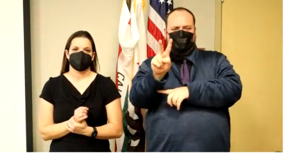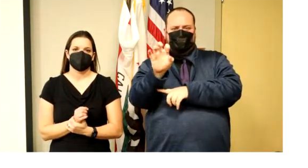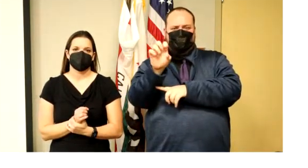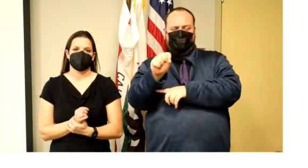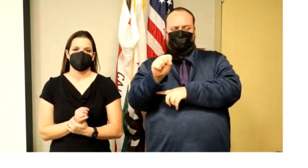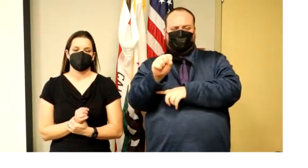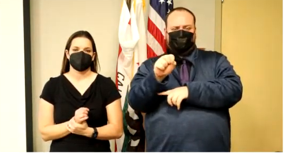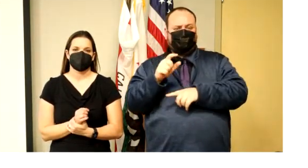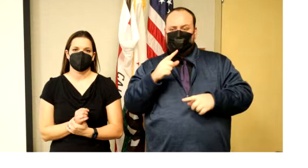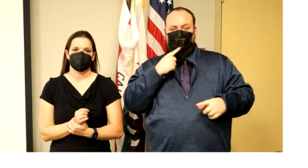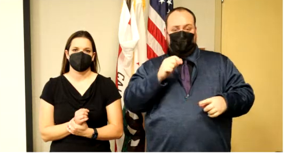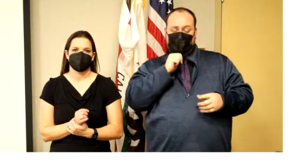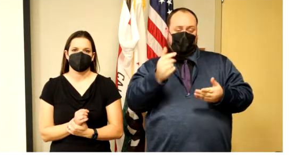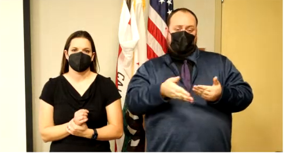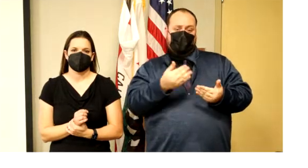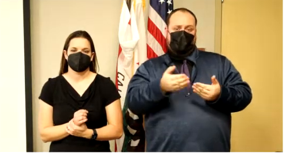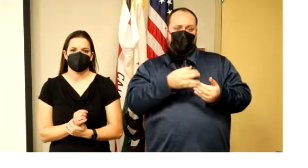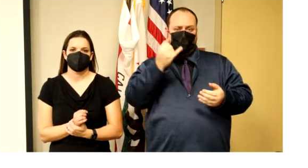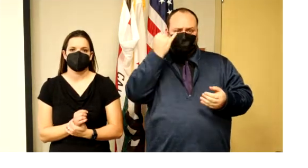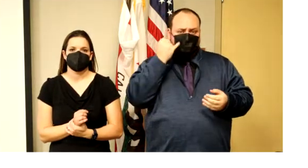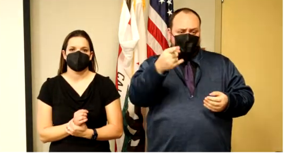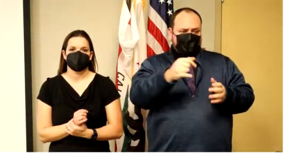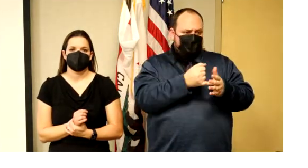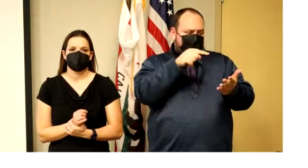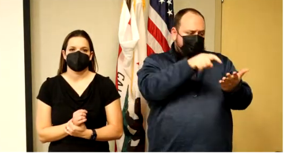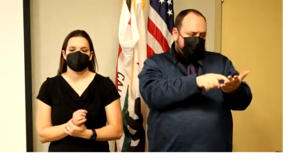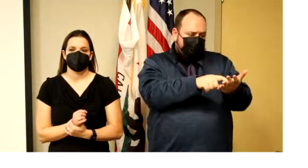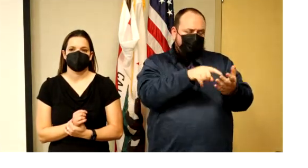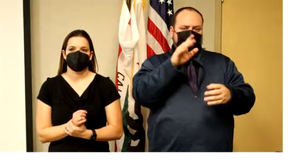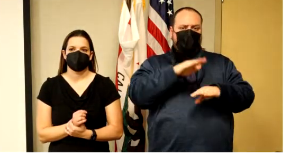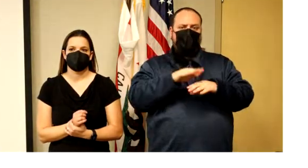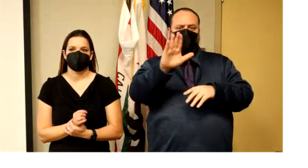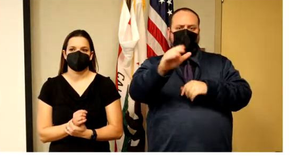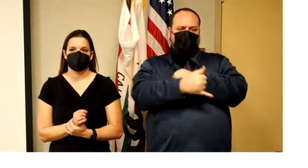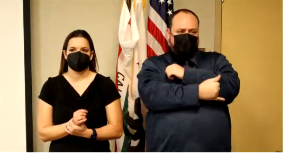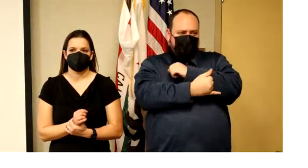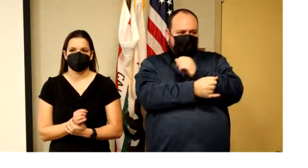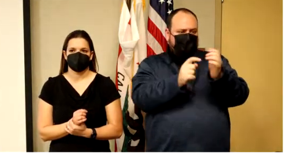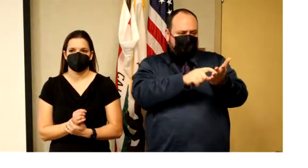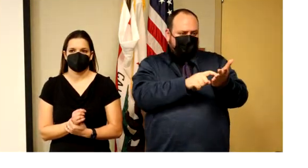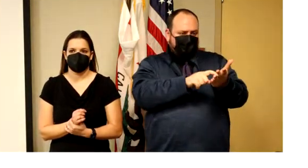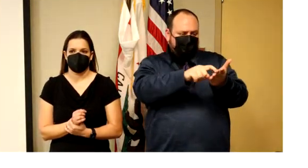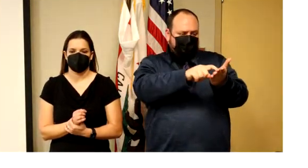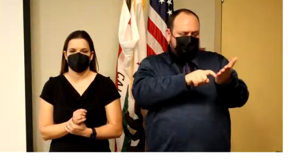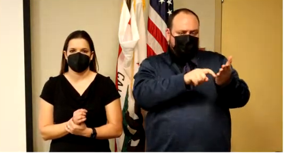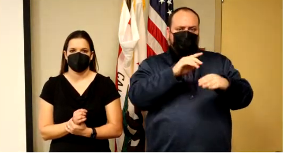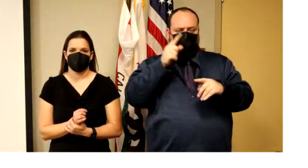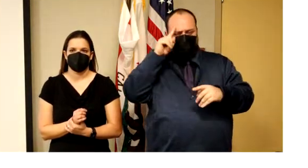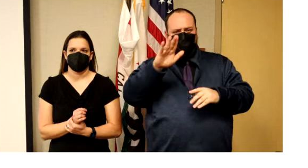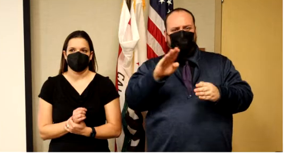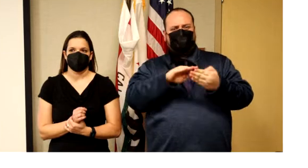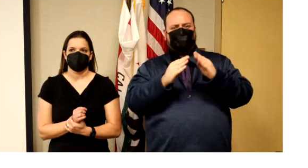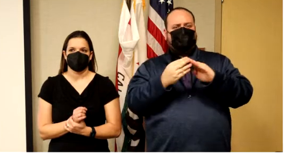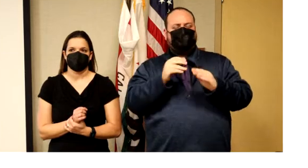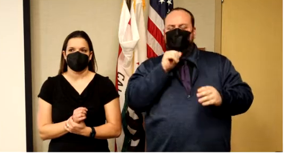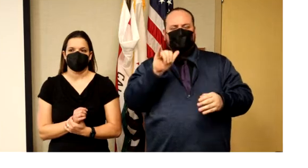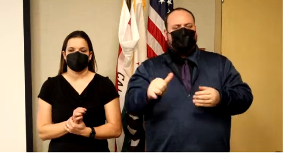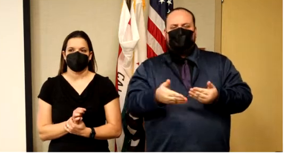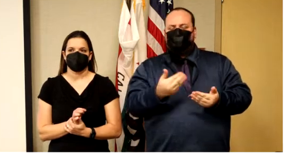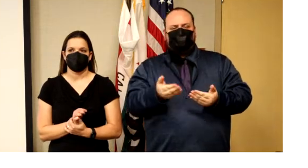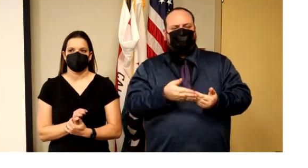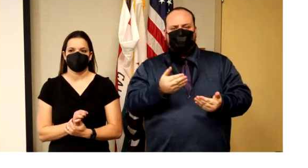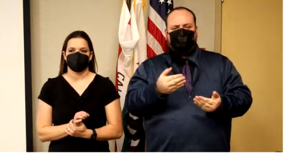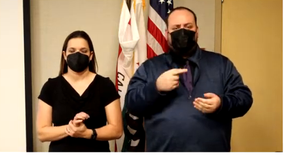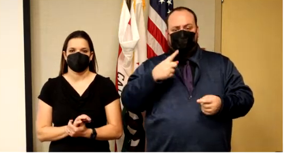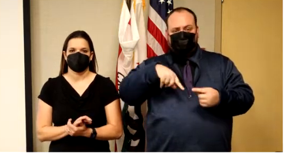if you were to go there and pull down a county as your starting place or your city to be able to do that. And so as we're going through this process, and I mentioned the